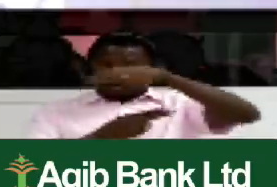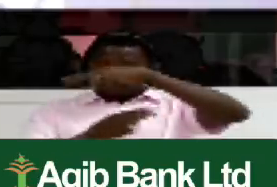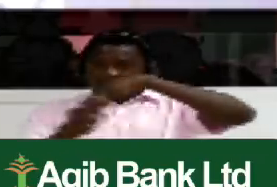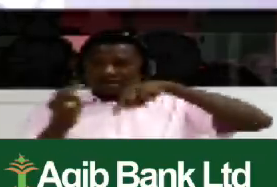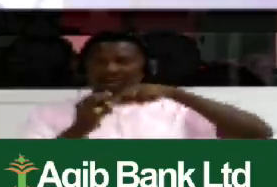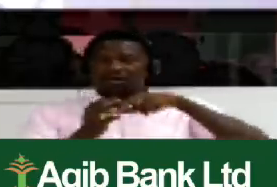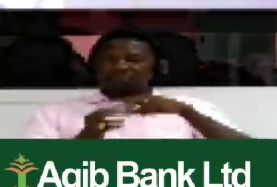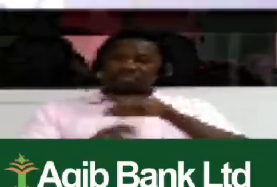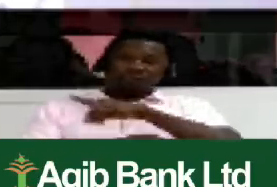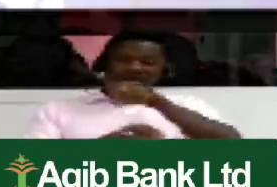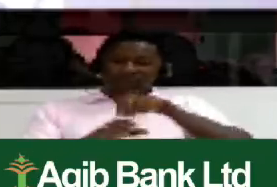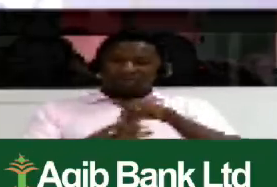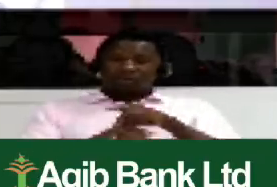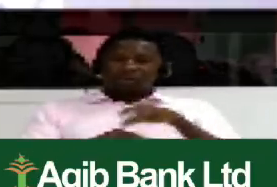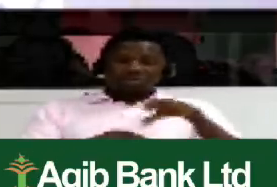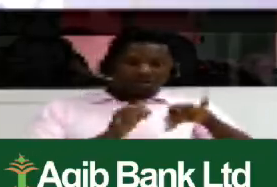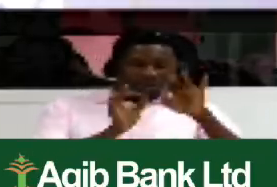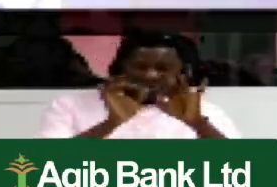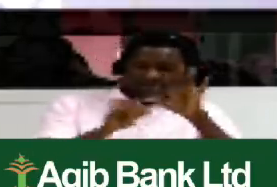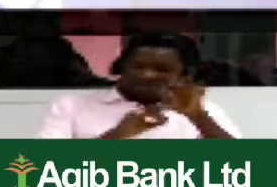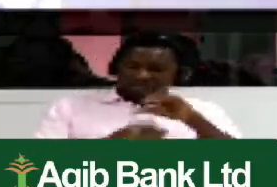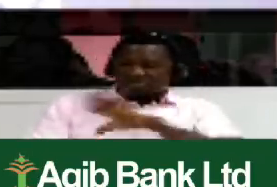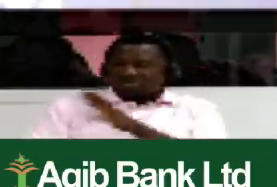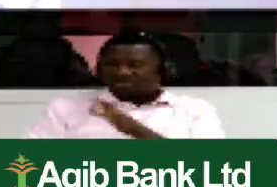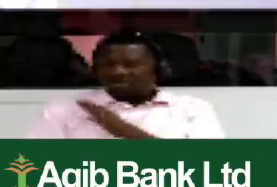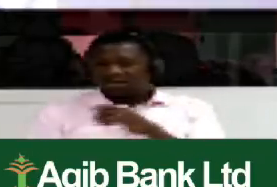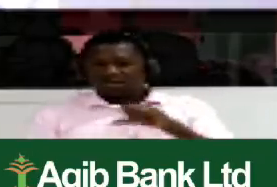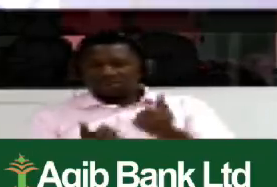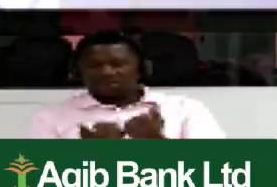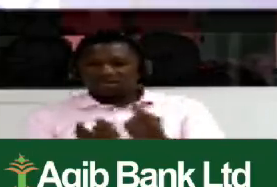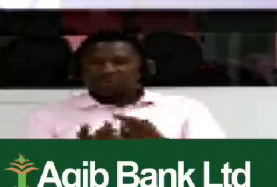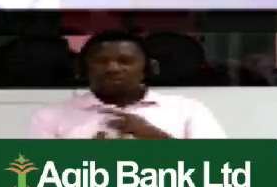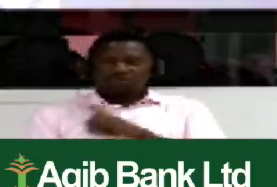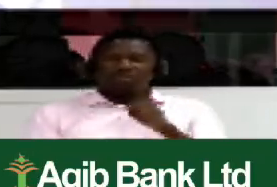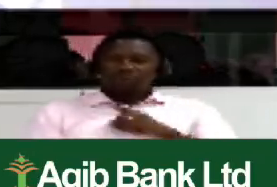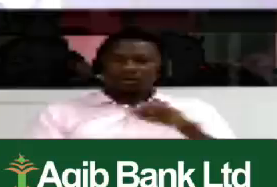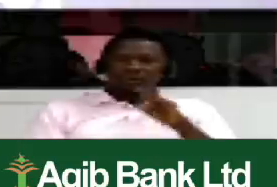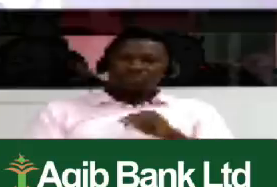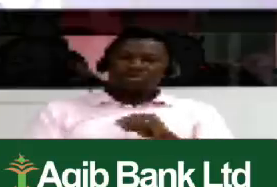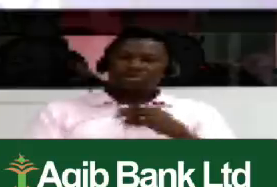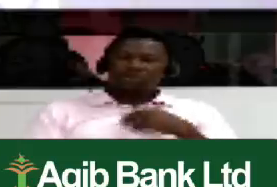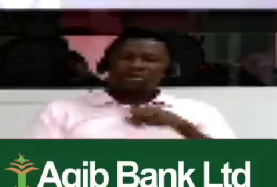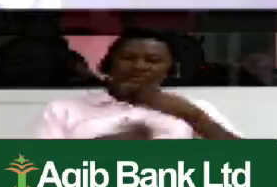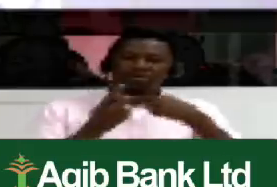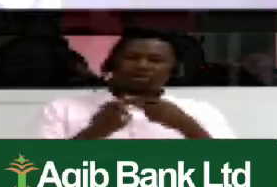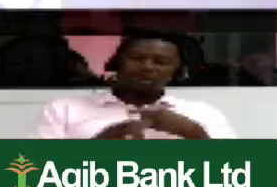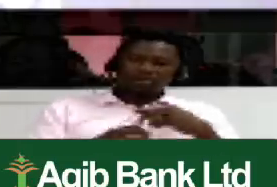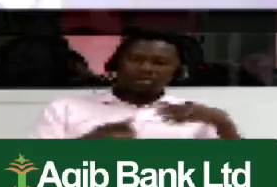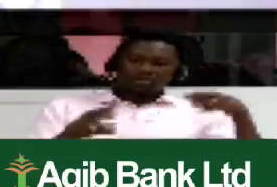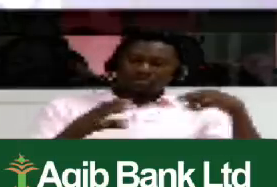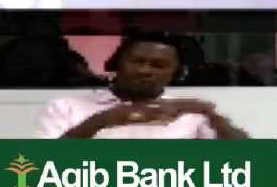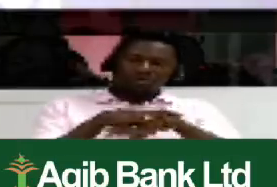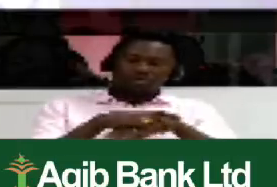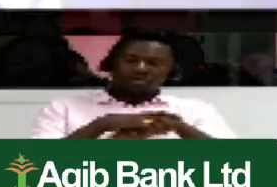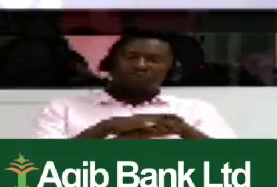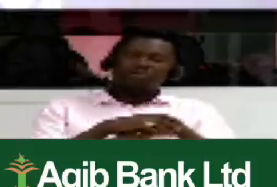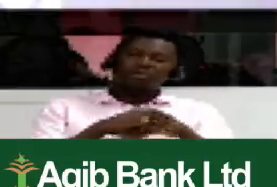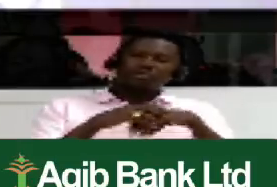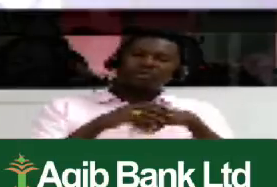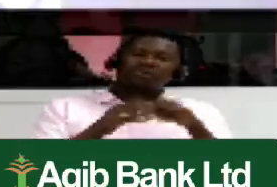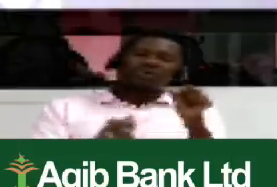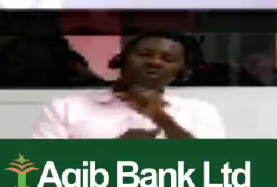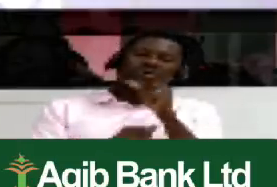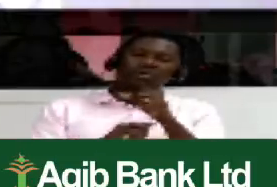premises to pick up that, which we did. And after that, they took me to join the rest of those